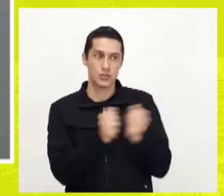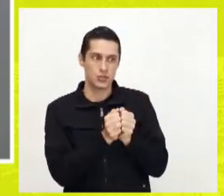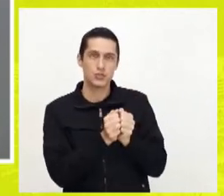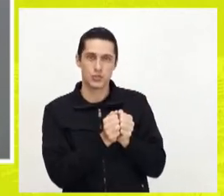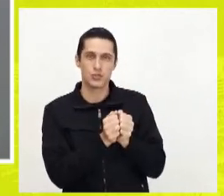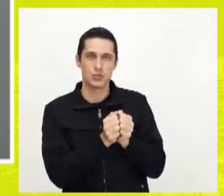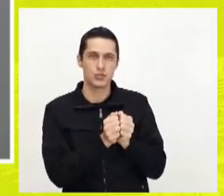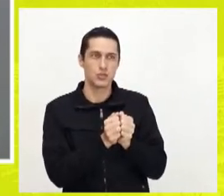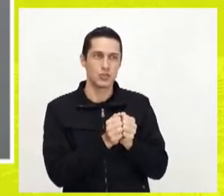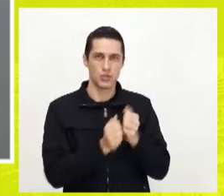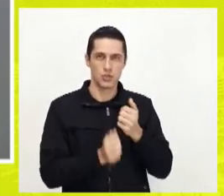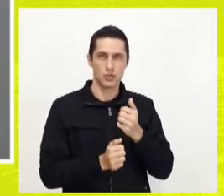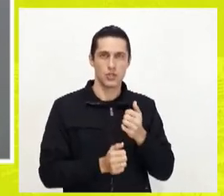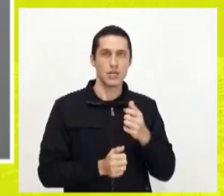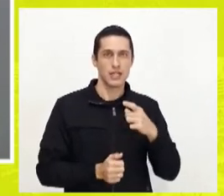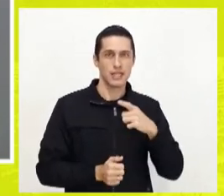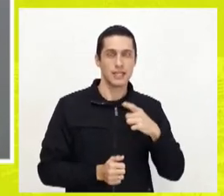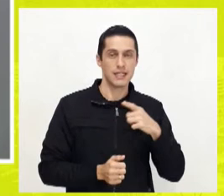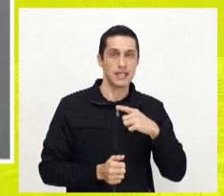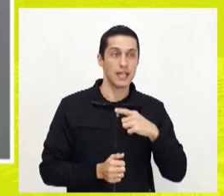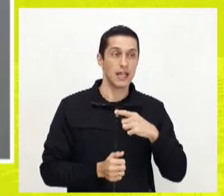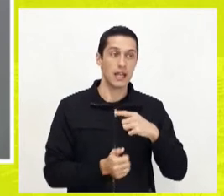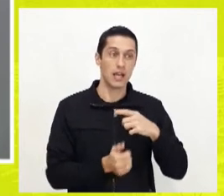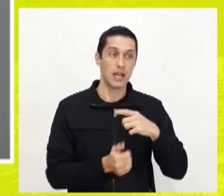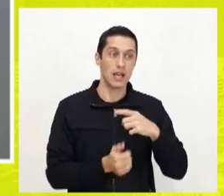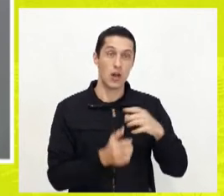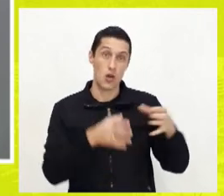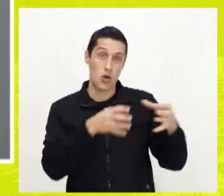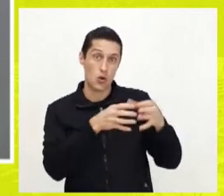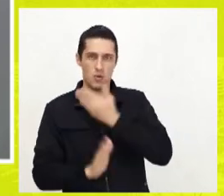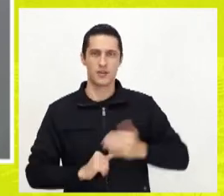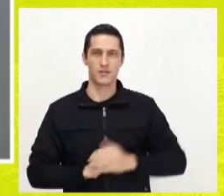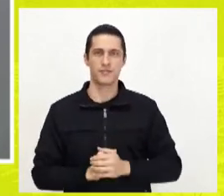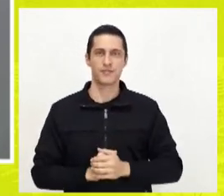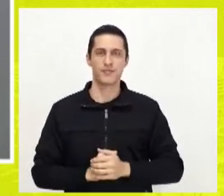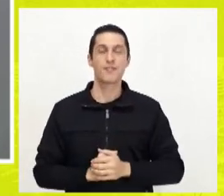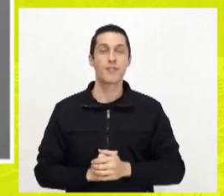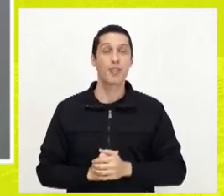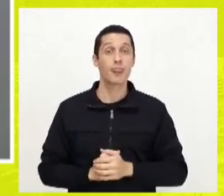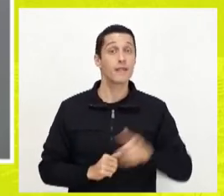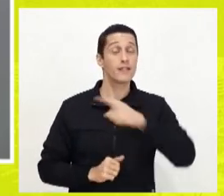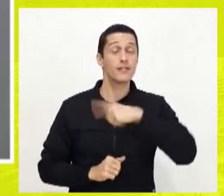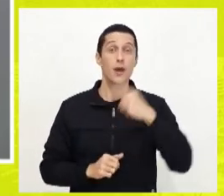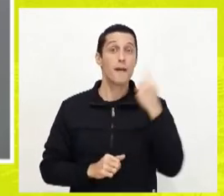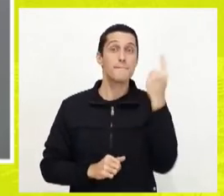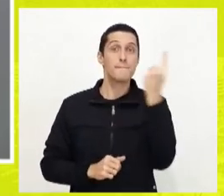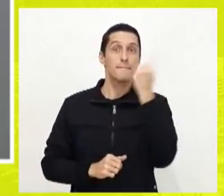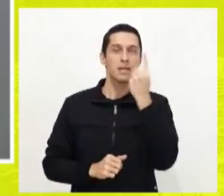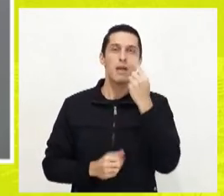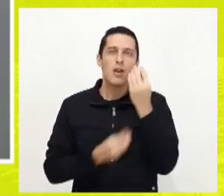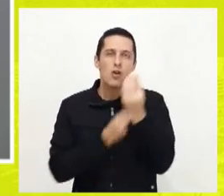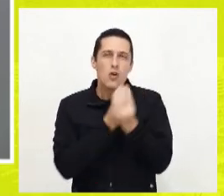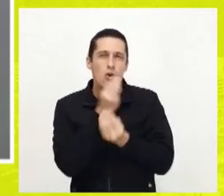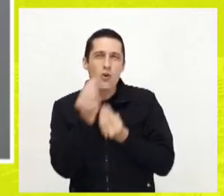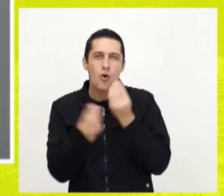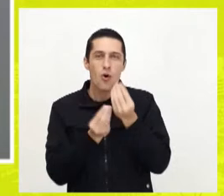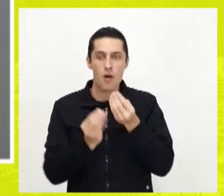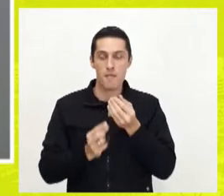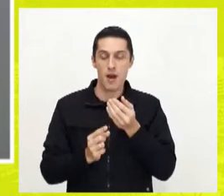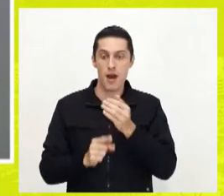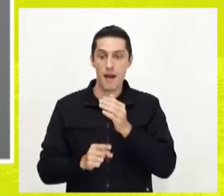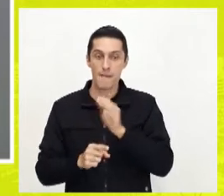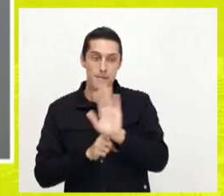agency truco back then and we did the first draft of